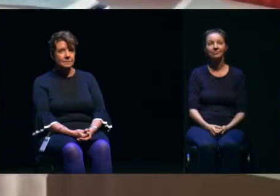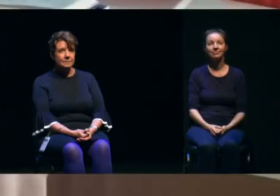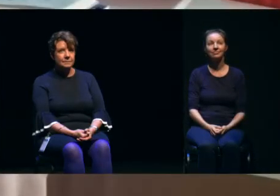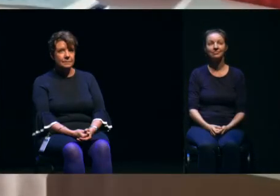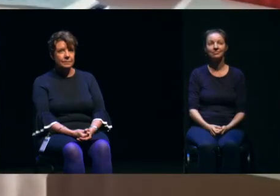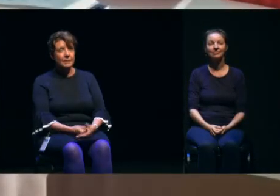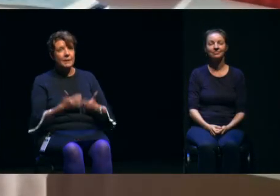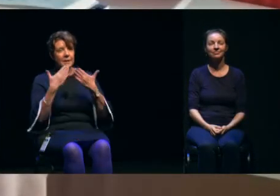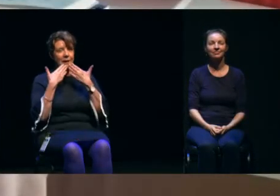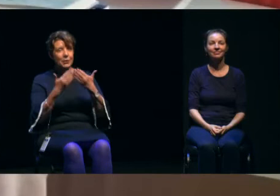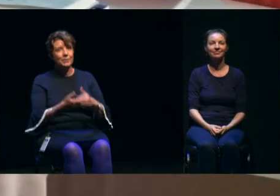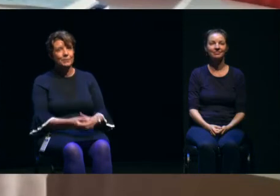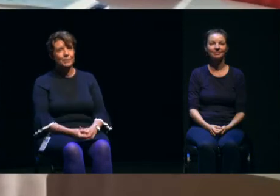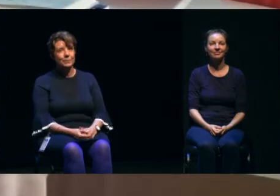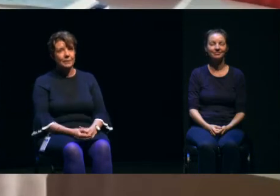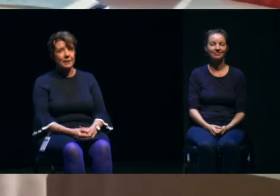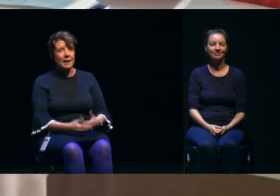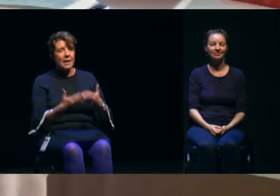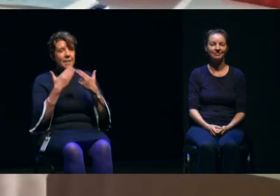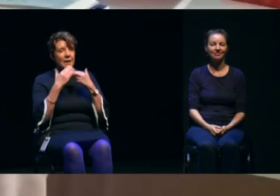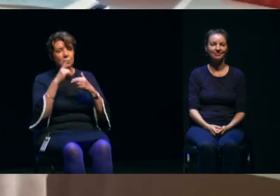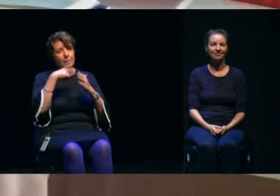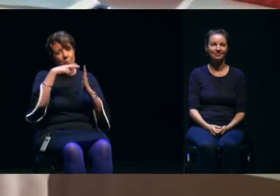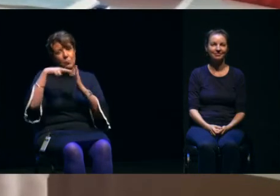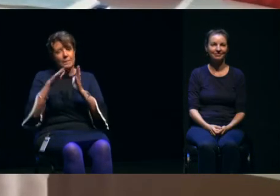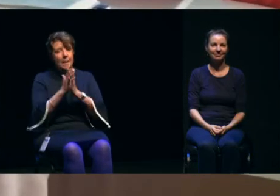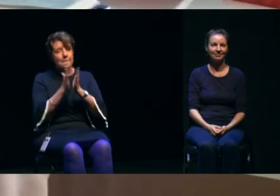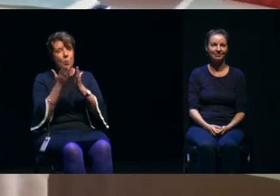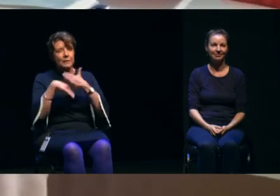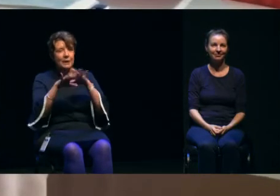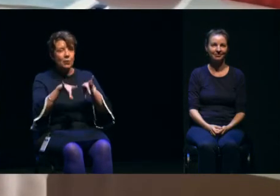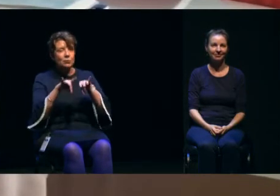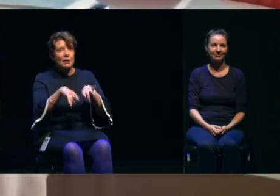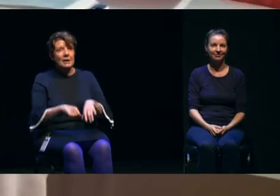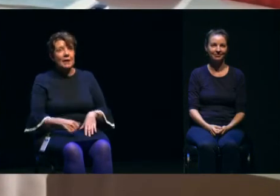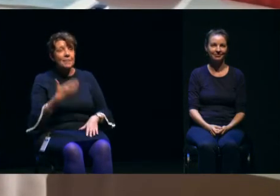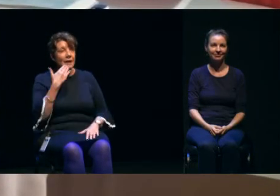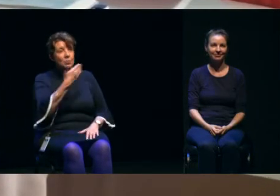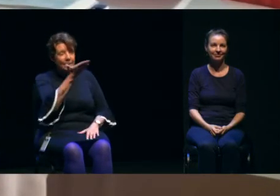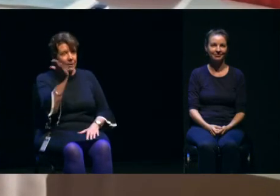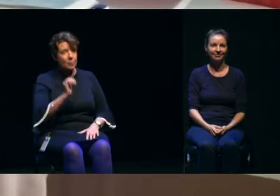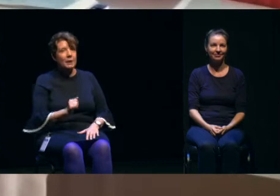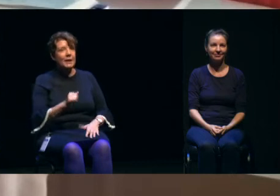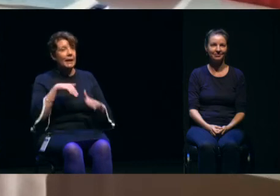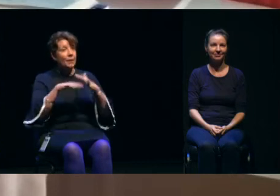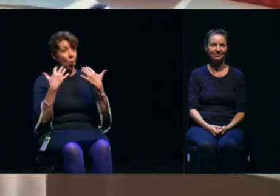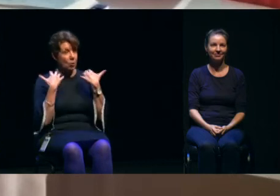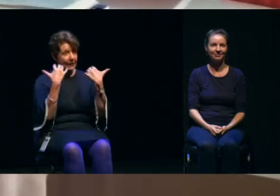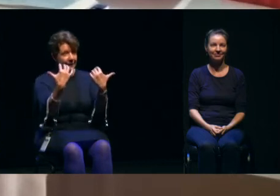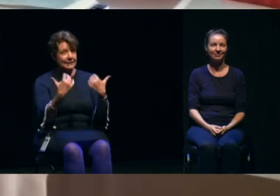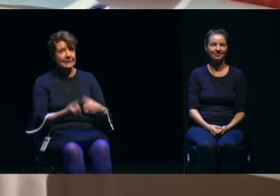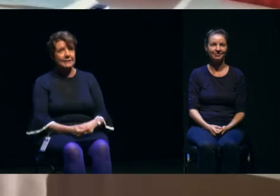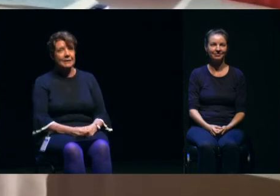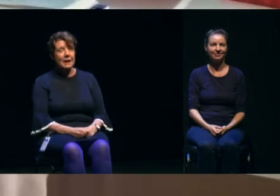Thank you. Thank you to my readers in Australia. Thank you to every person that is in the audience and that they